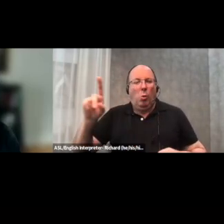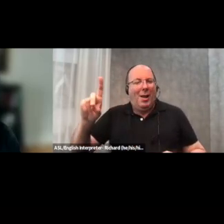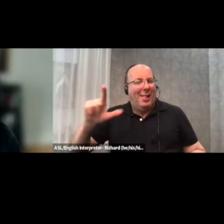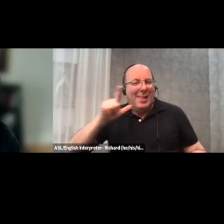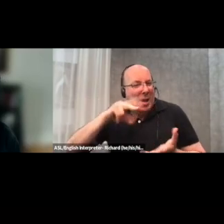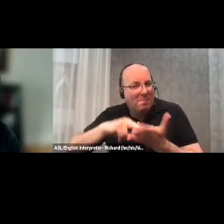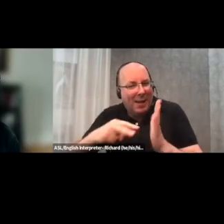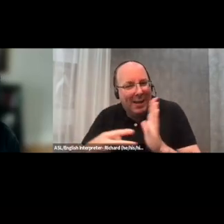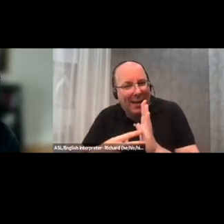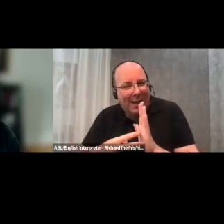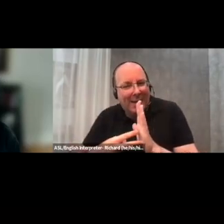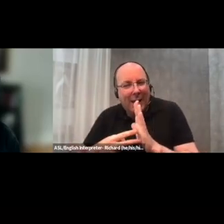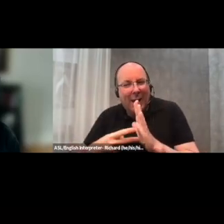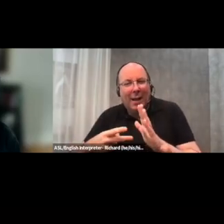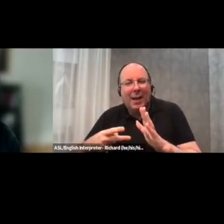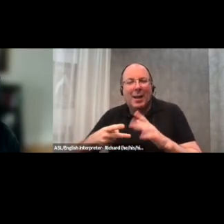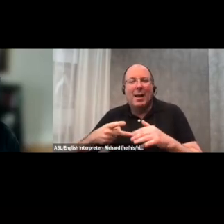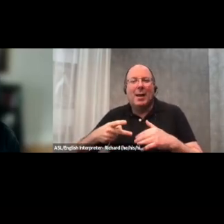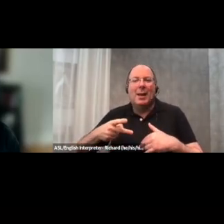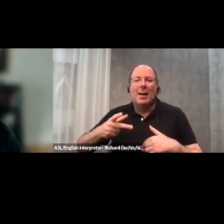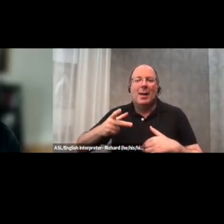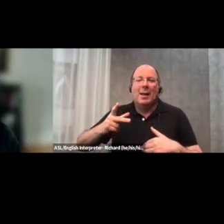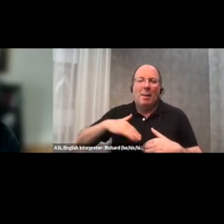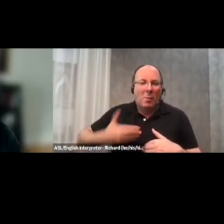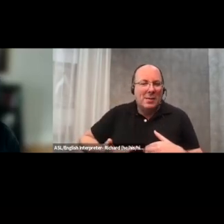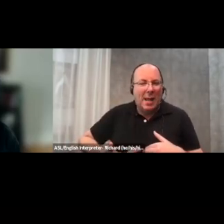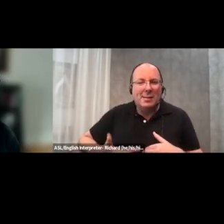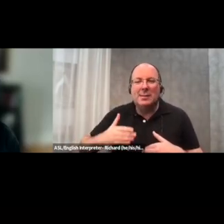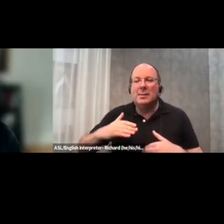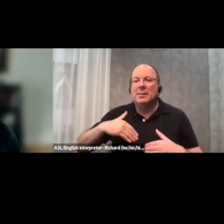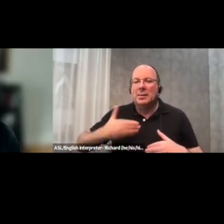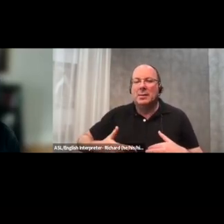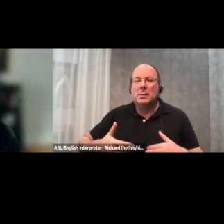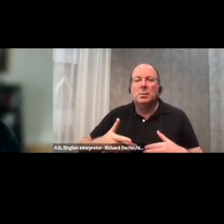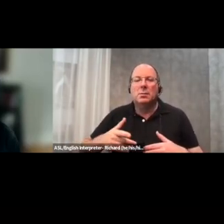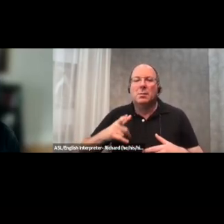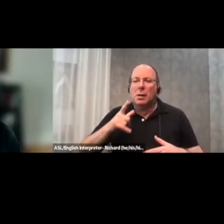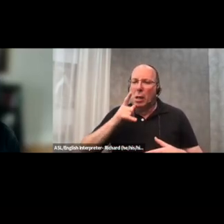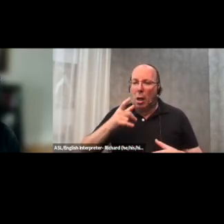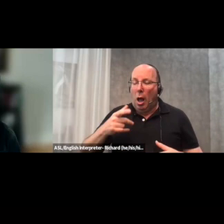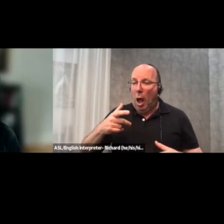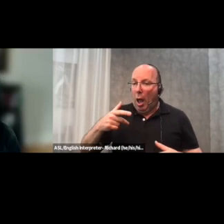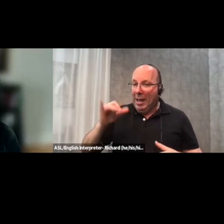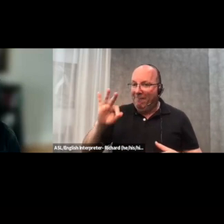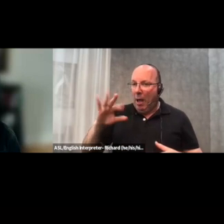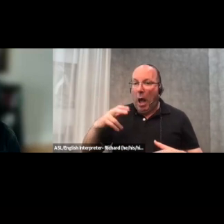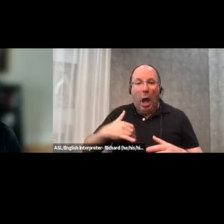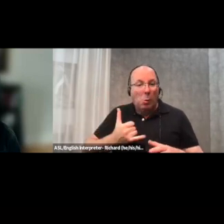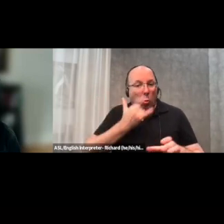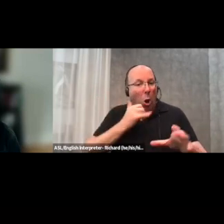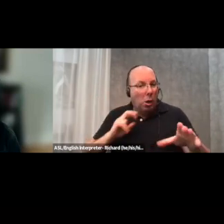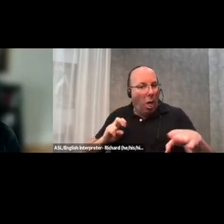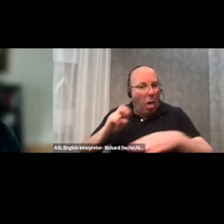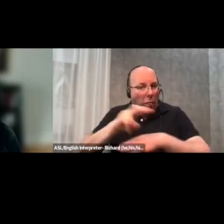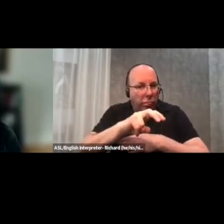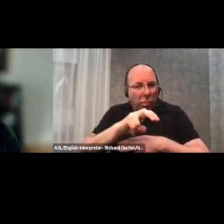that. This person is upset. It's okay. Hold space for them, but also recognize that you're not a bad person for violating something that was unspoken